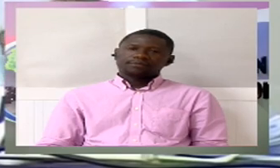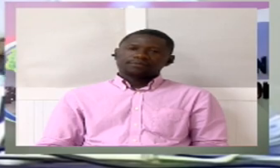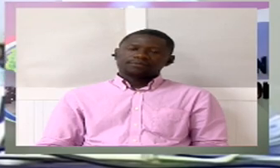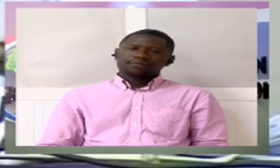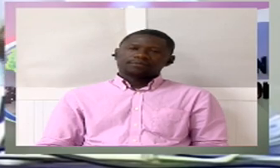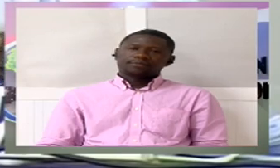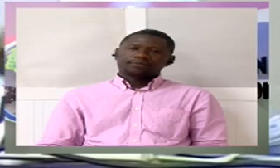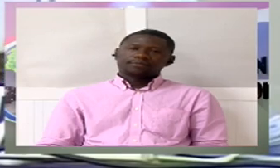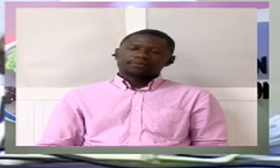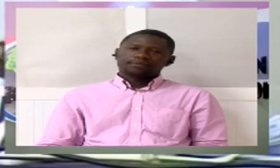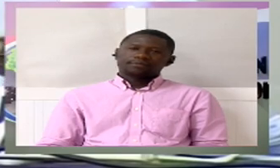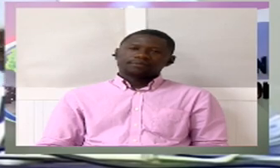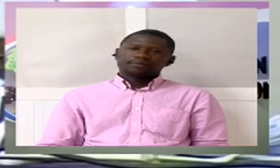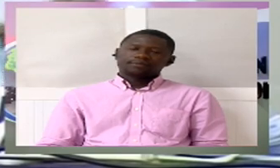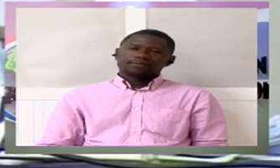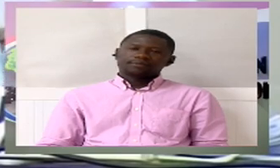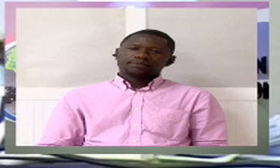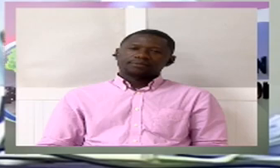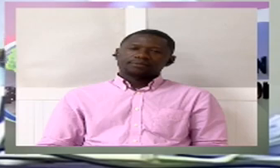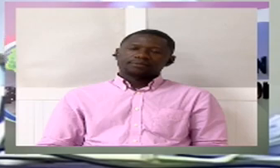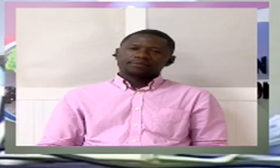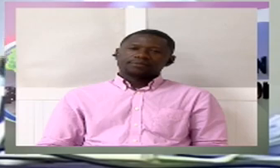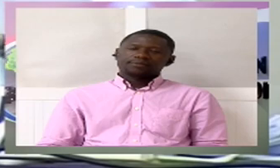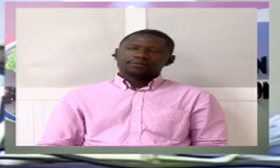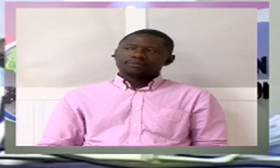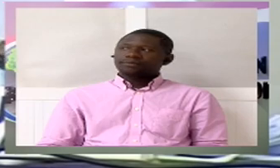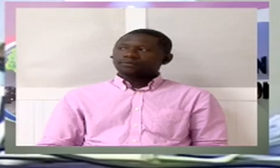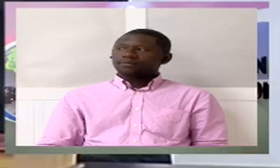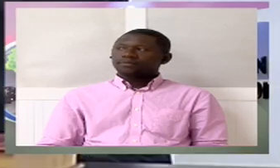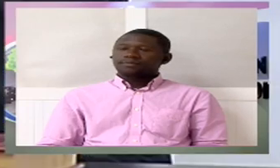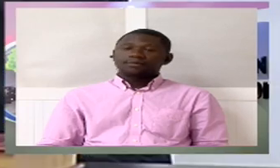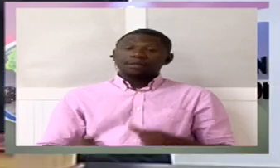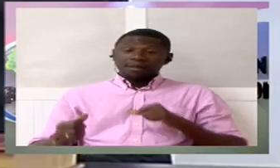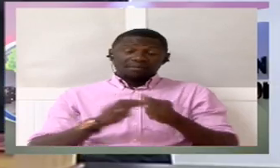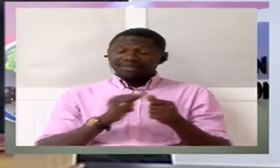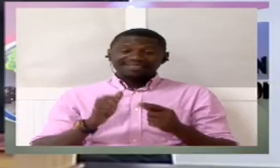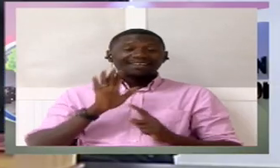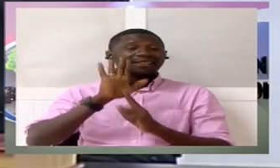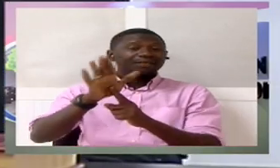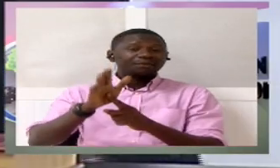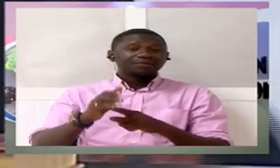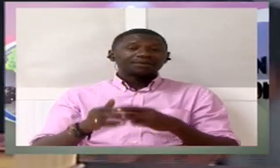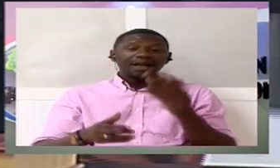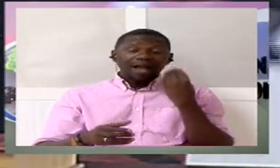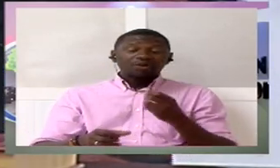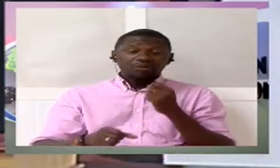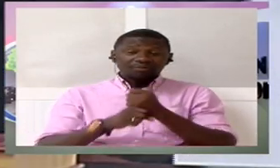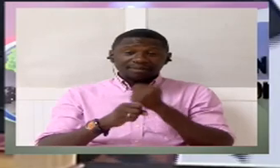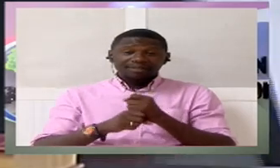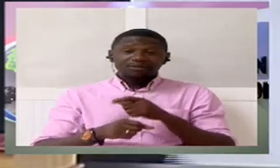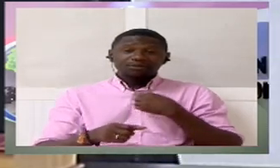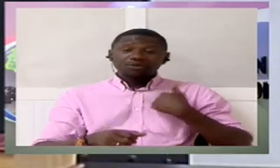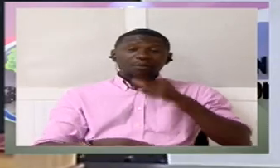Allah subhanahu wa ta'ala fangu. Best example of how to make somebody's head big. Yelu musanti onete pour que mo